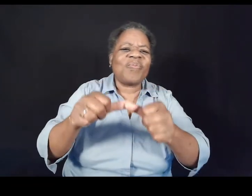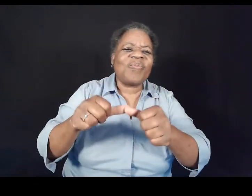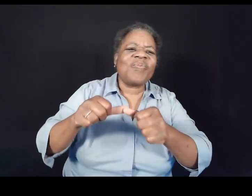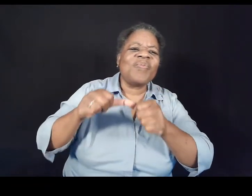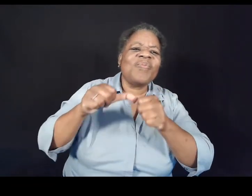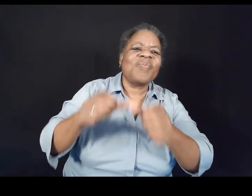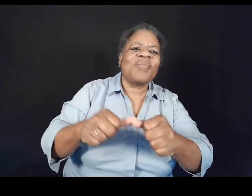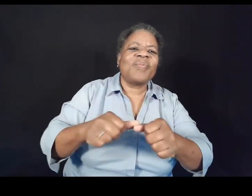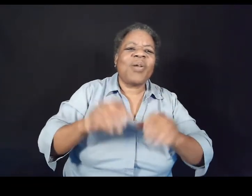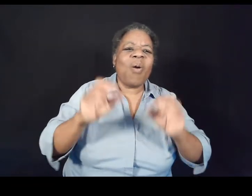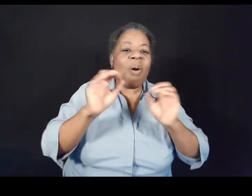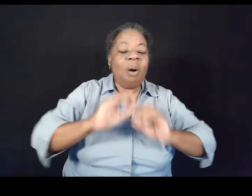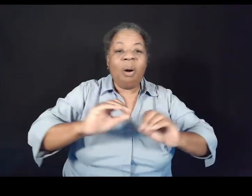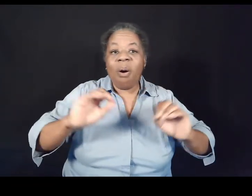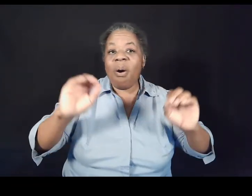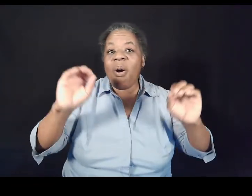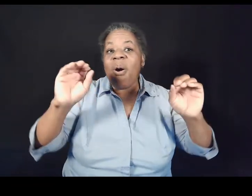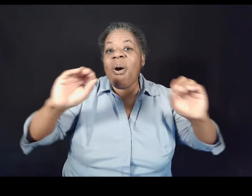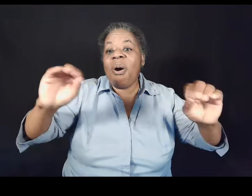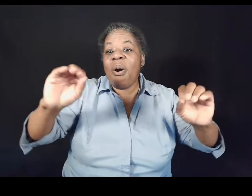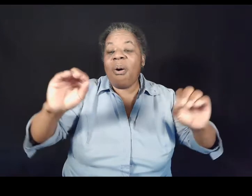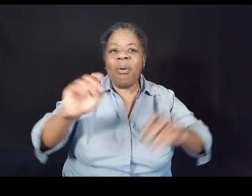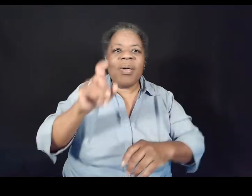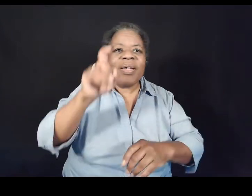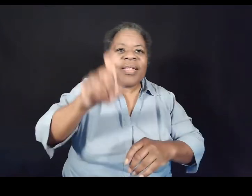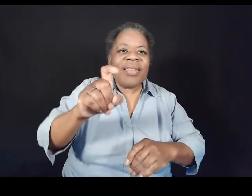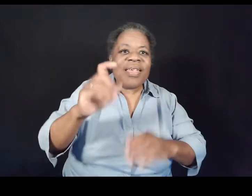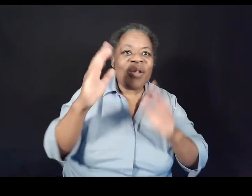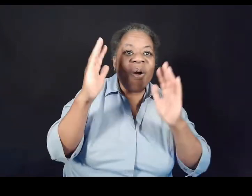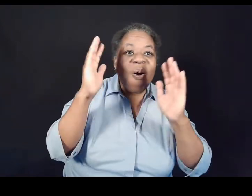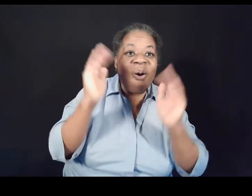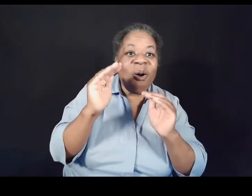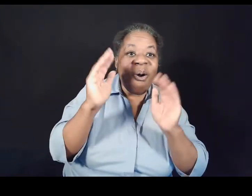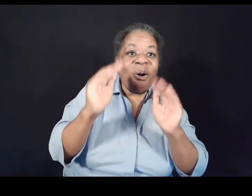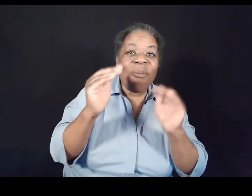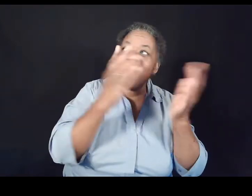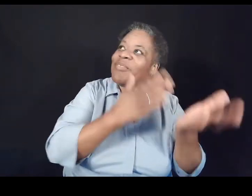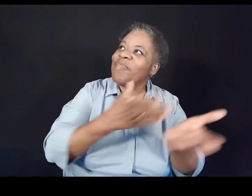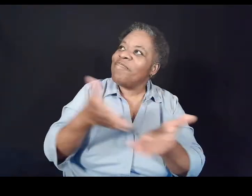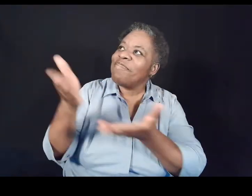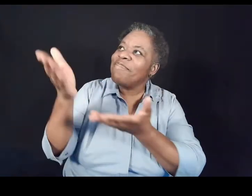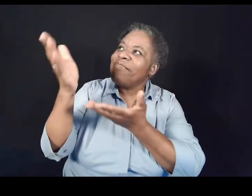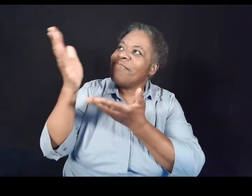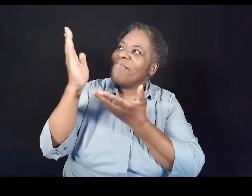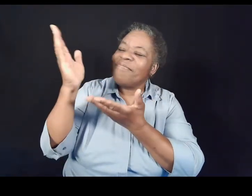Say, oh, oh, He is my hope.